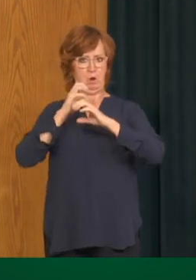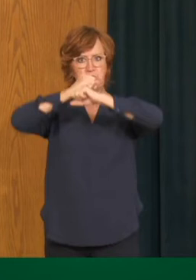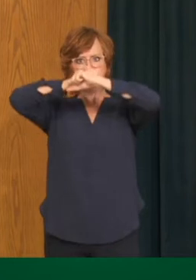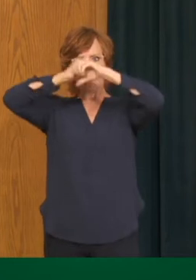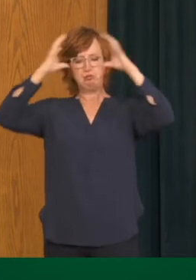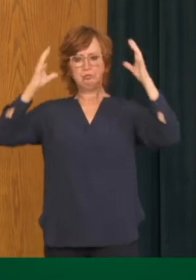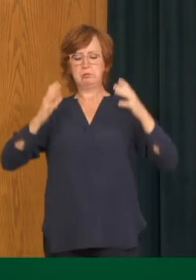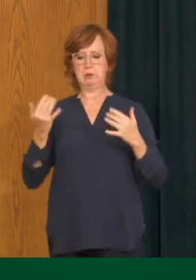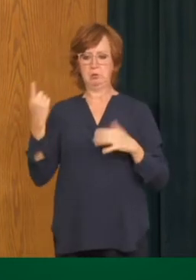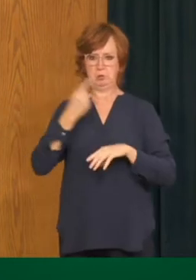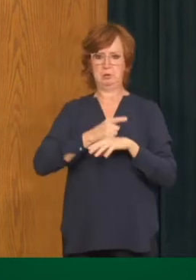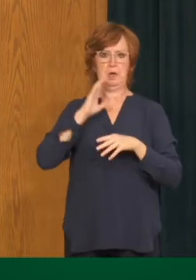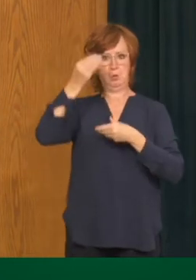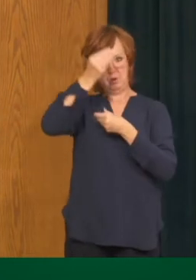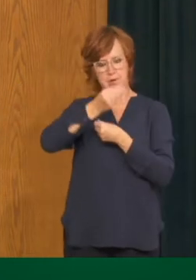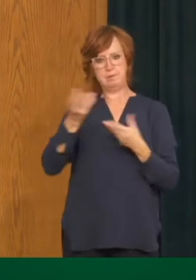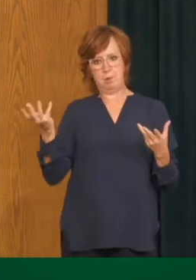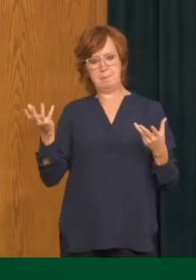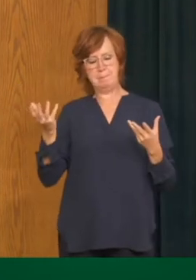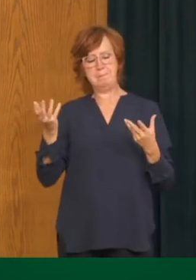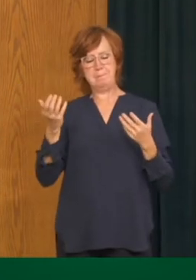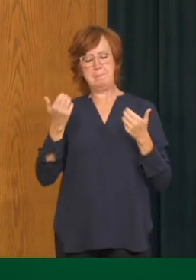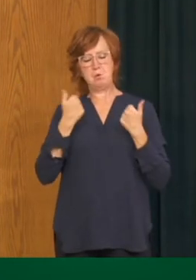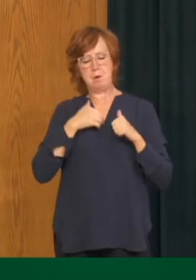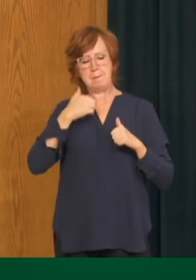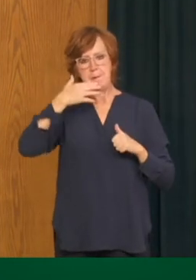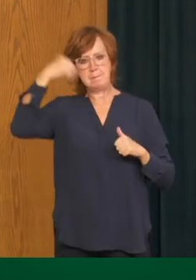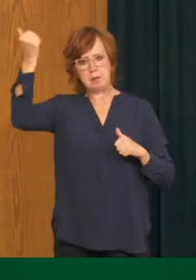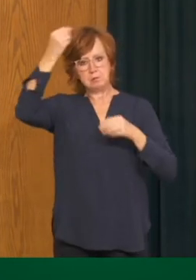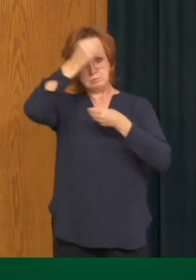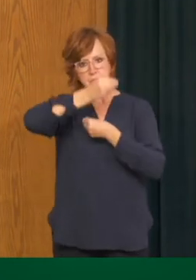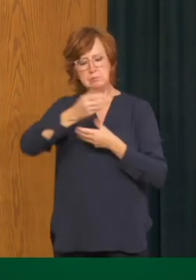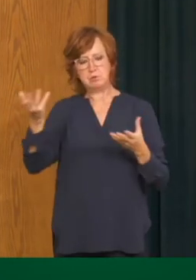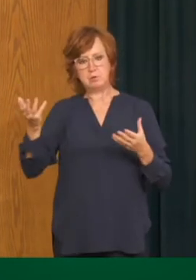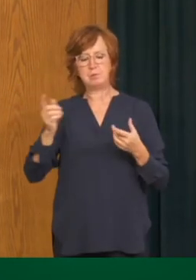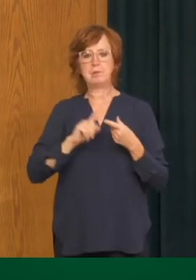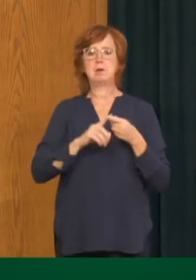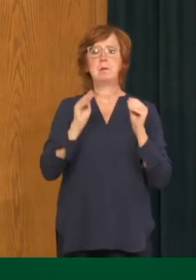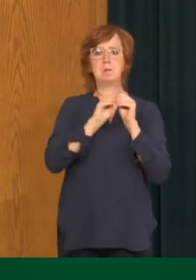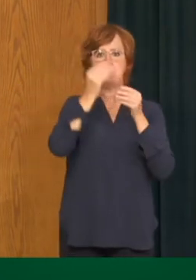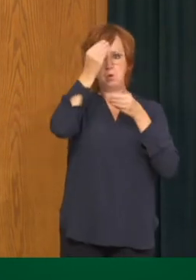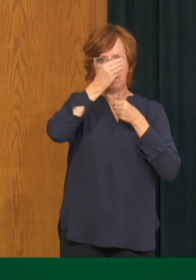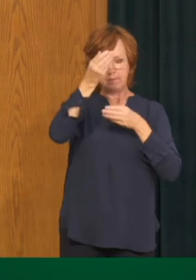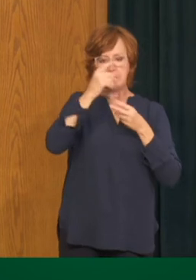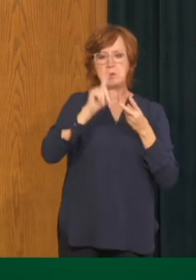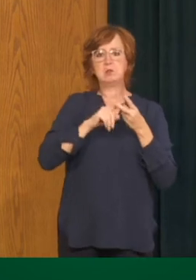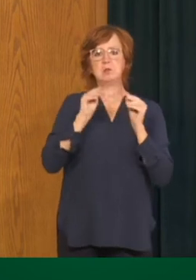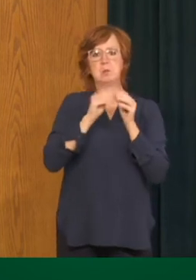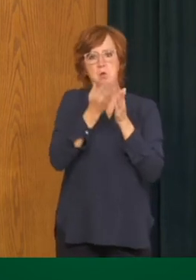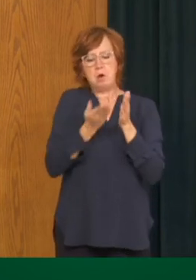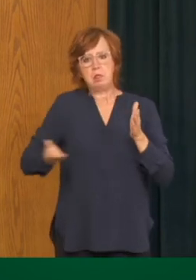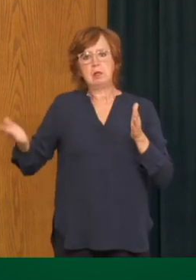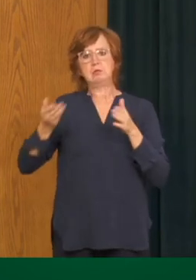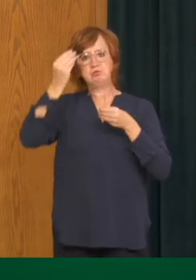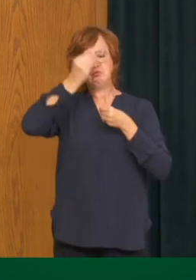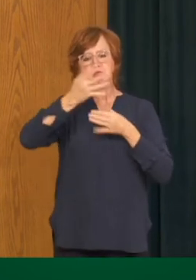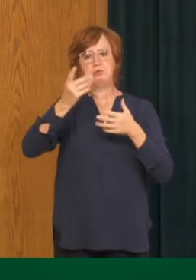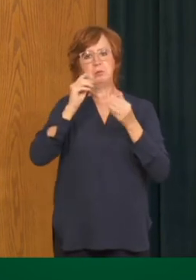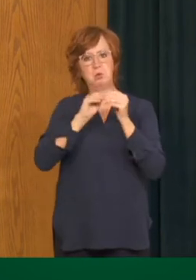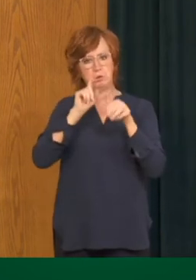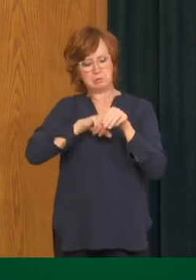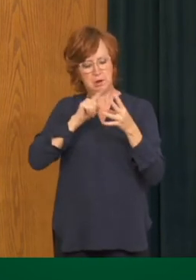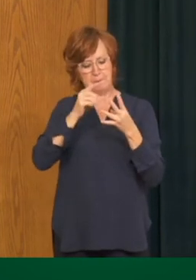can. I want to ensure that we are providing more resources, more information, more time, and more